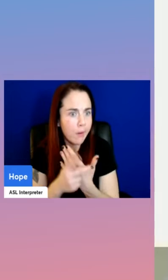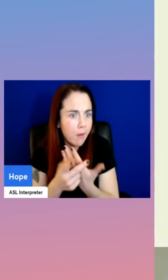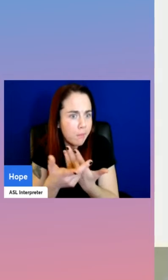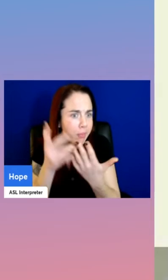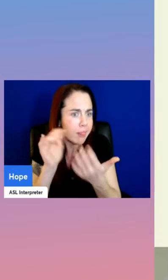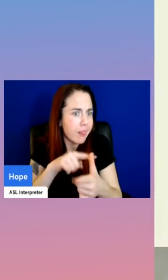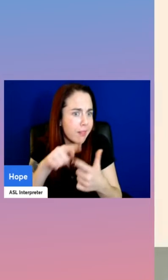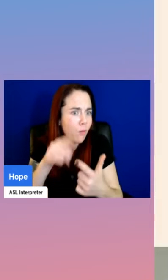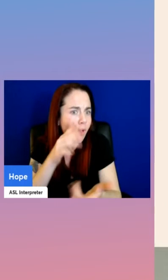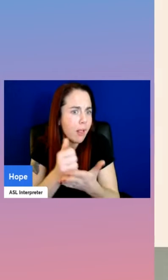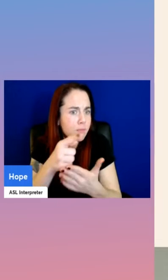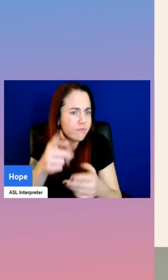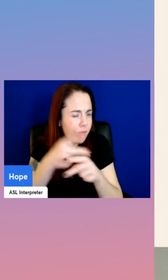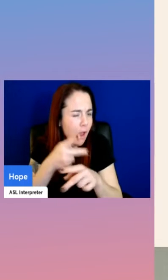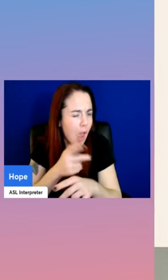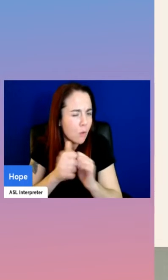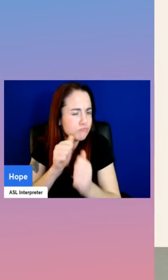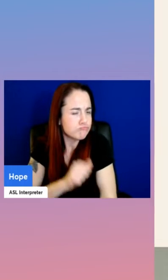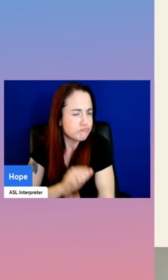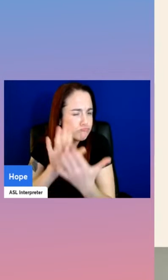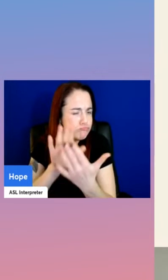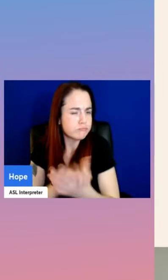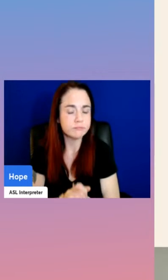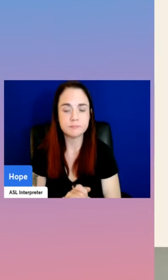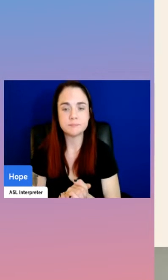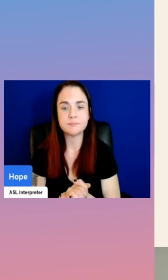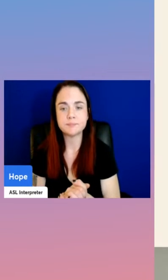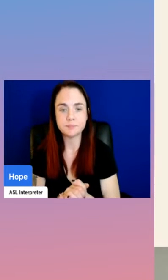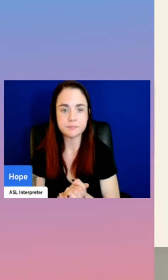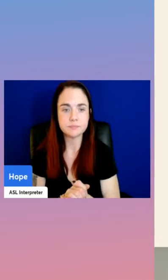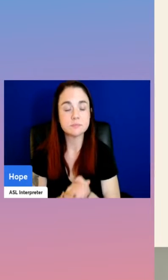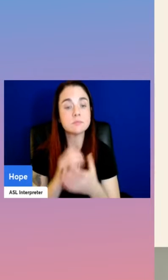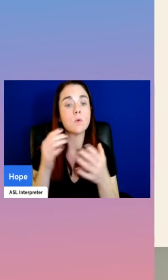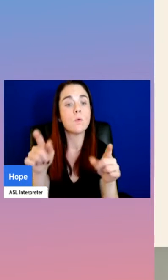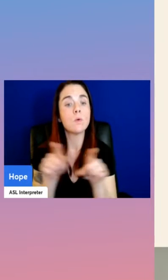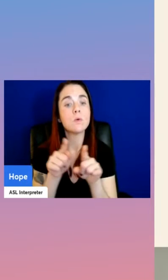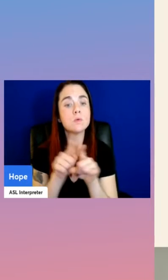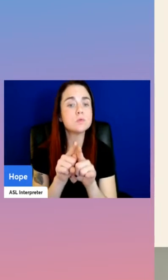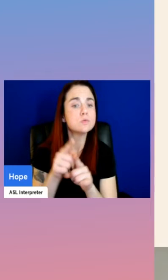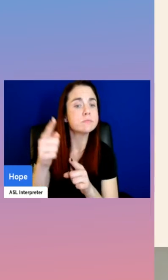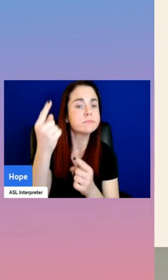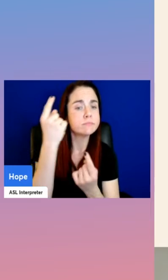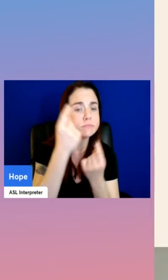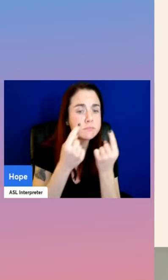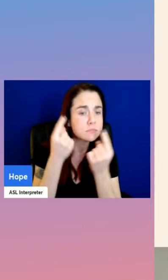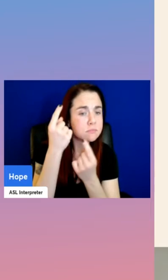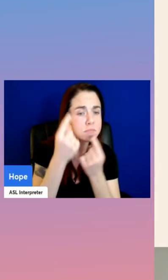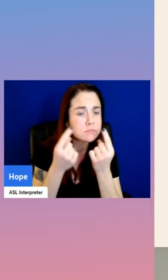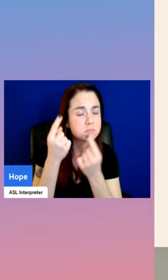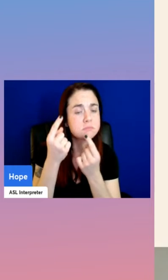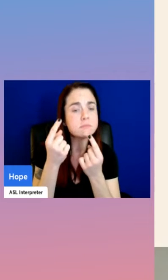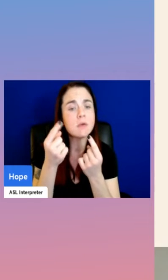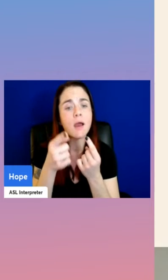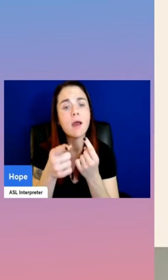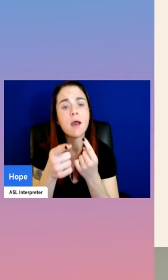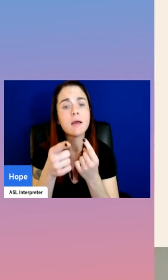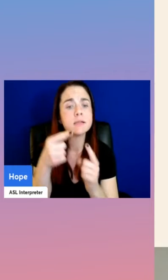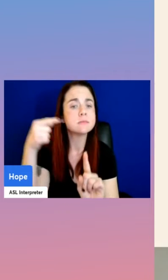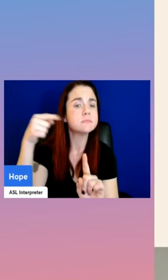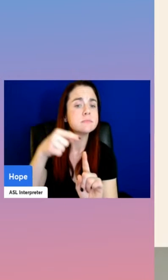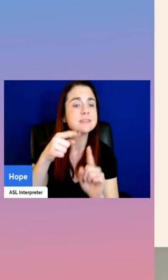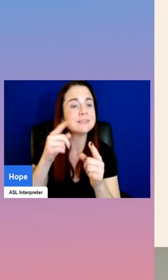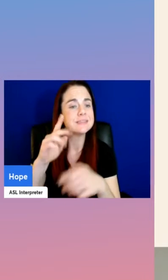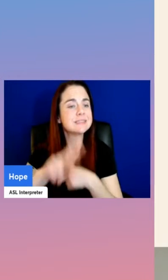Aside from that, we can also see that we have made some specific considerations towards the instance type and